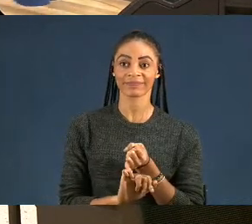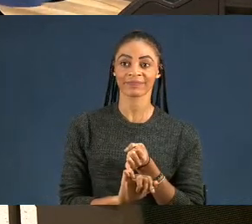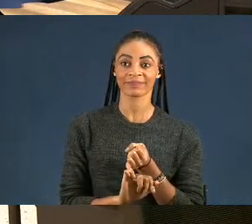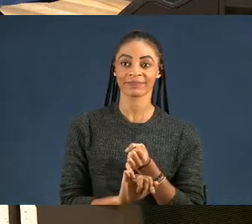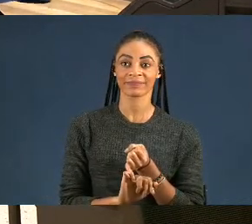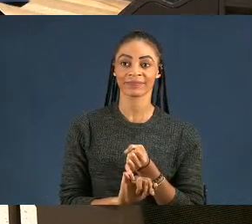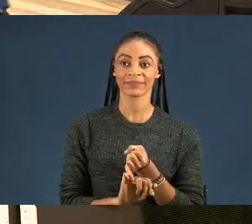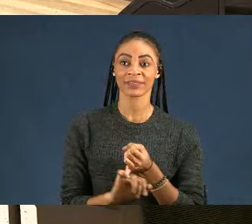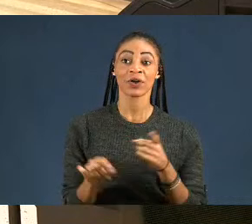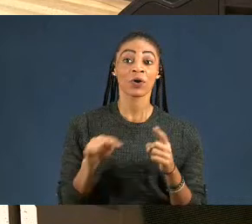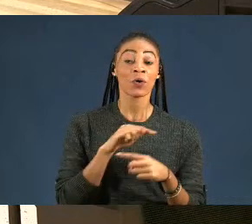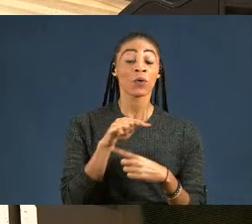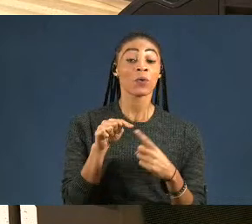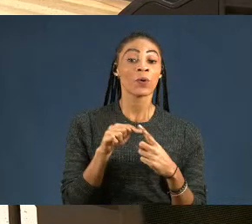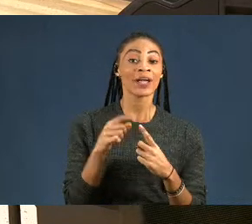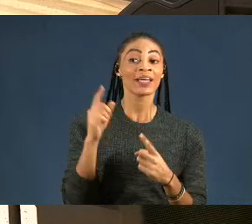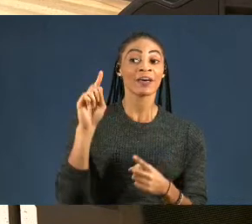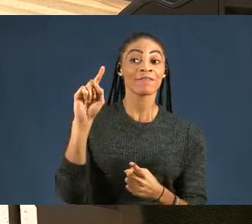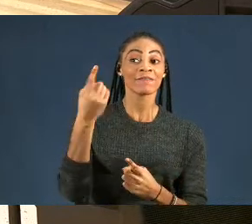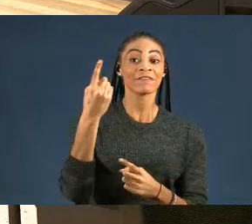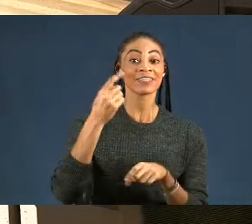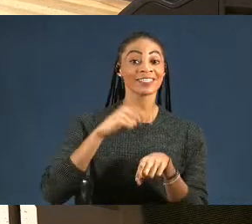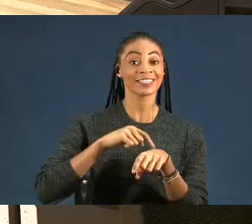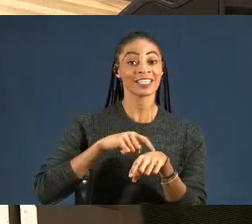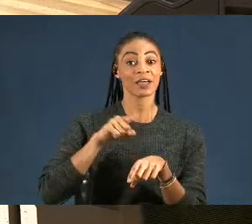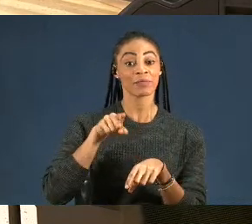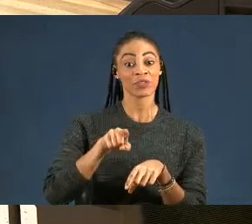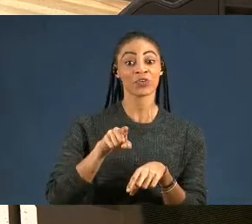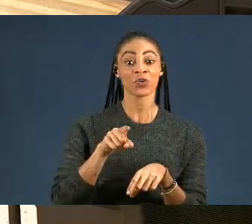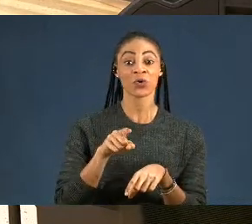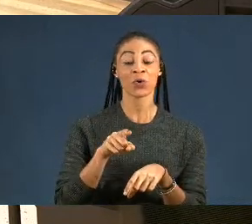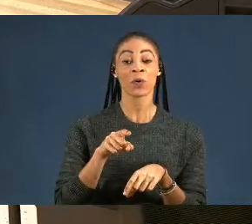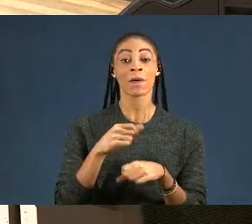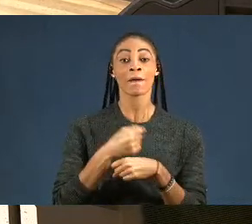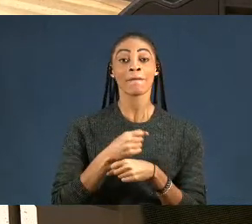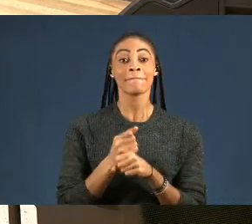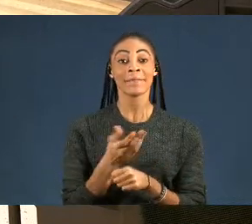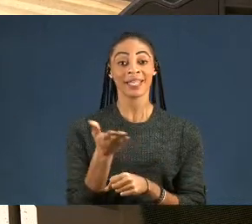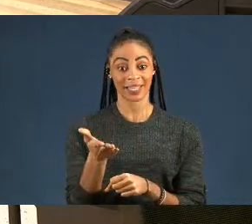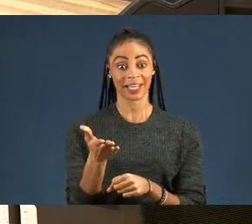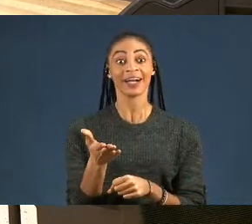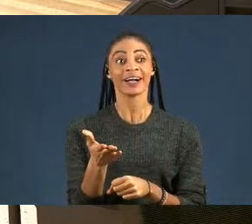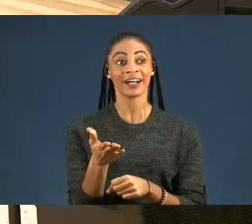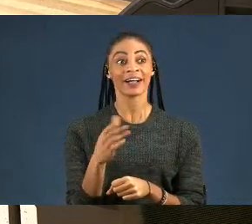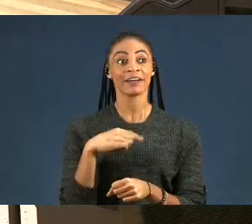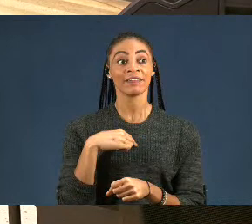look good? They are like, Pastor Leo. No. I don't.